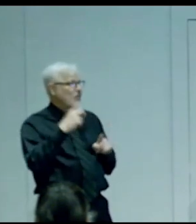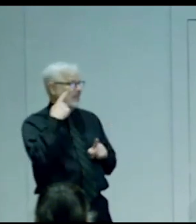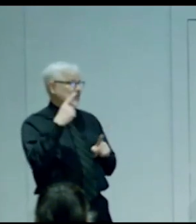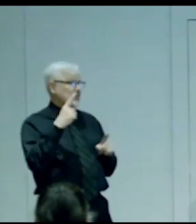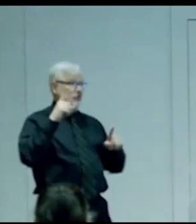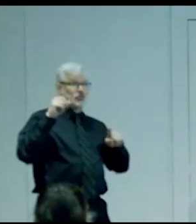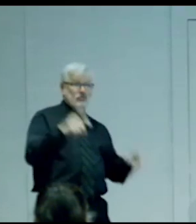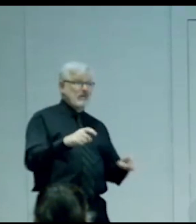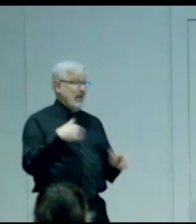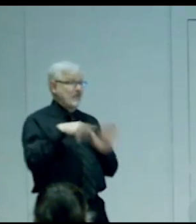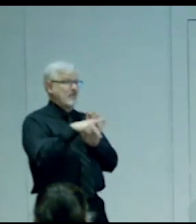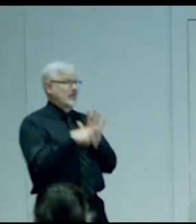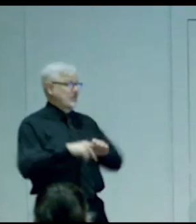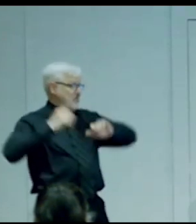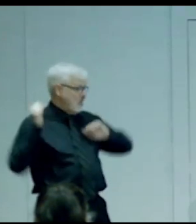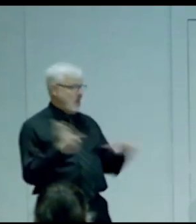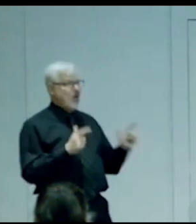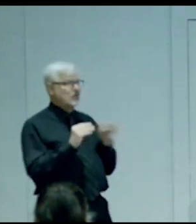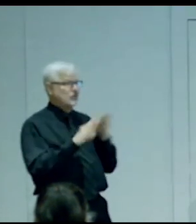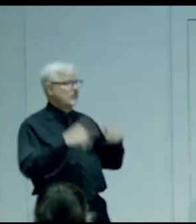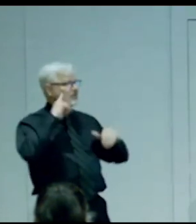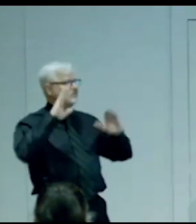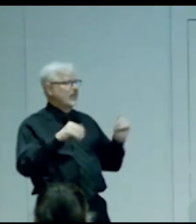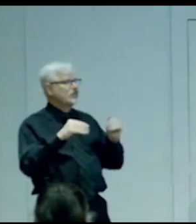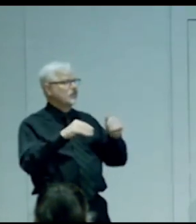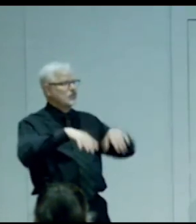Should they be powerful with all like they got?